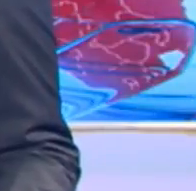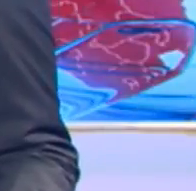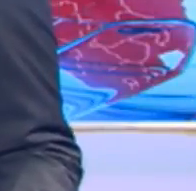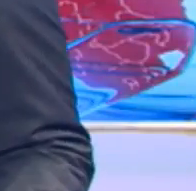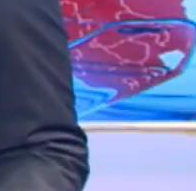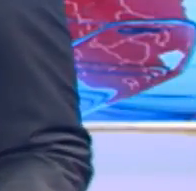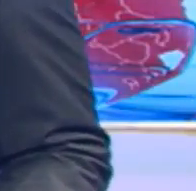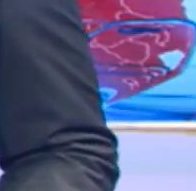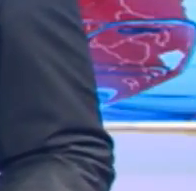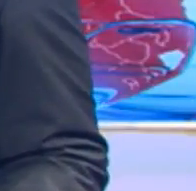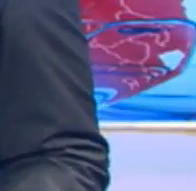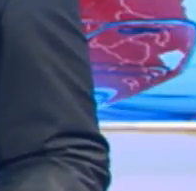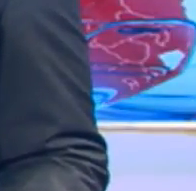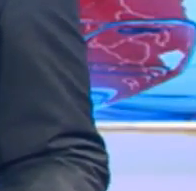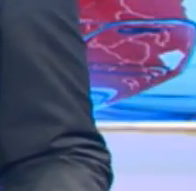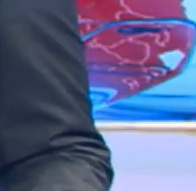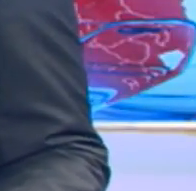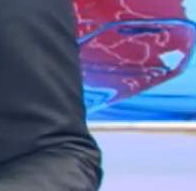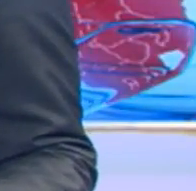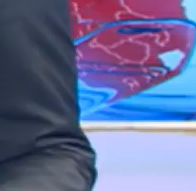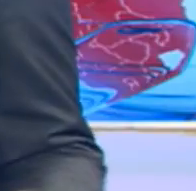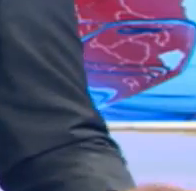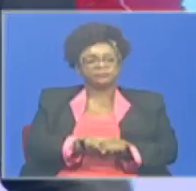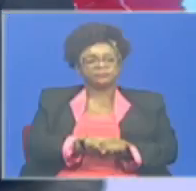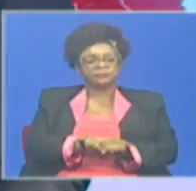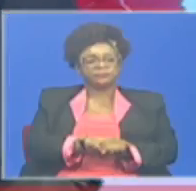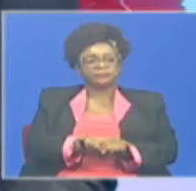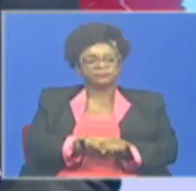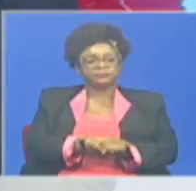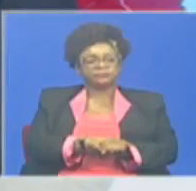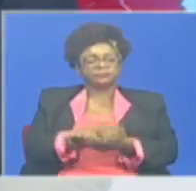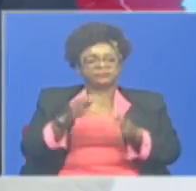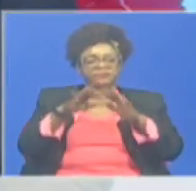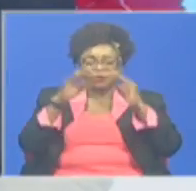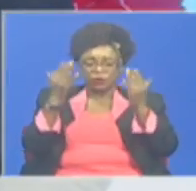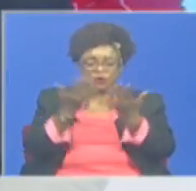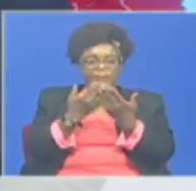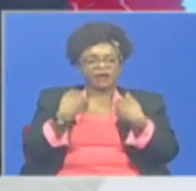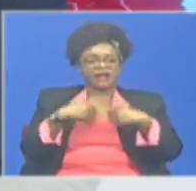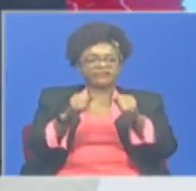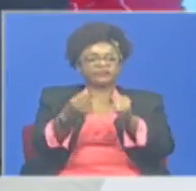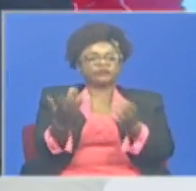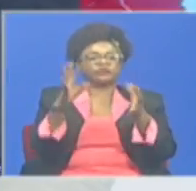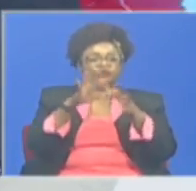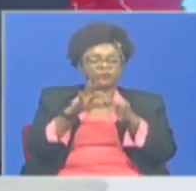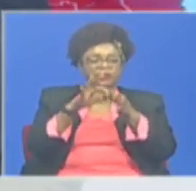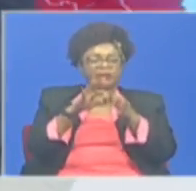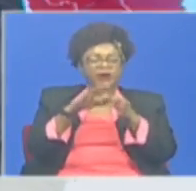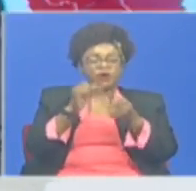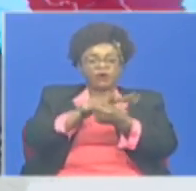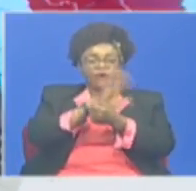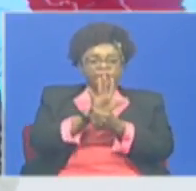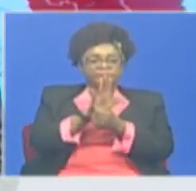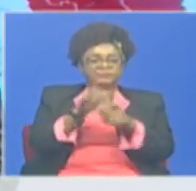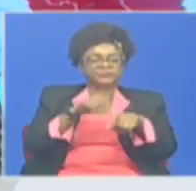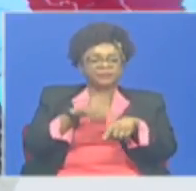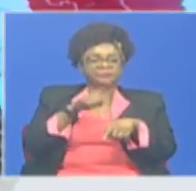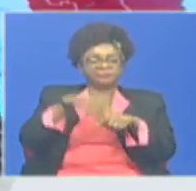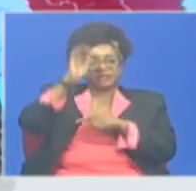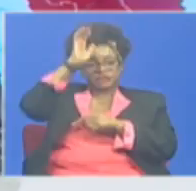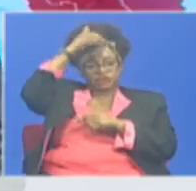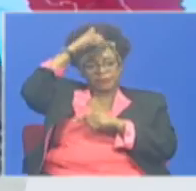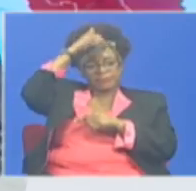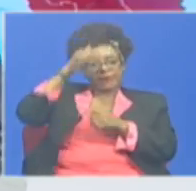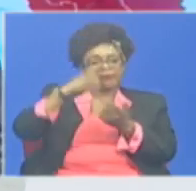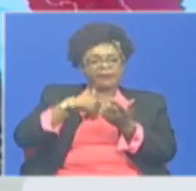Right, let's go beyond our borders. And global efforts to join forces against the coronavirus faltered Wednesday after U.S. President Donald Trump froze the funding